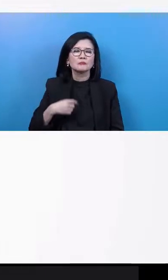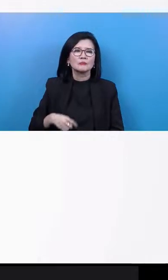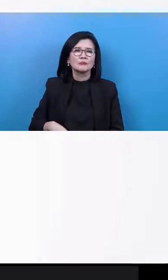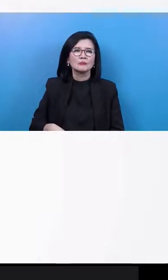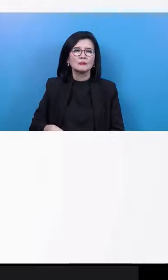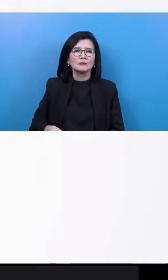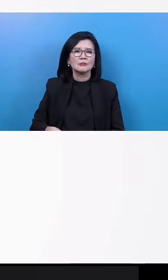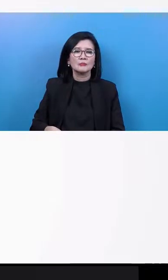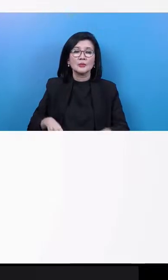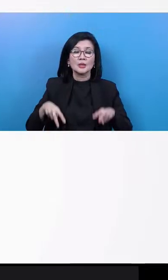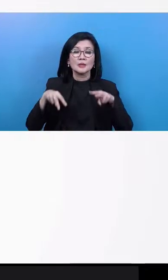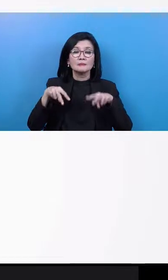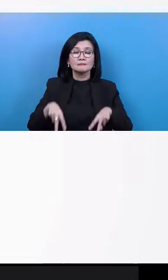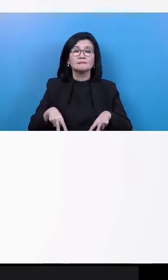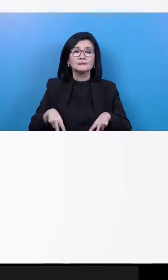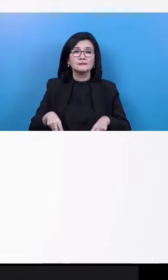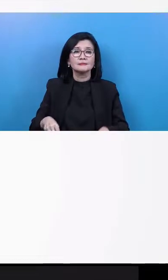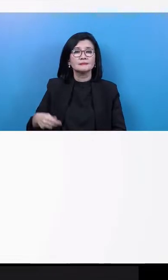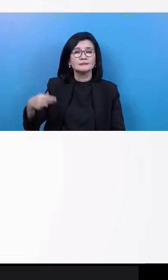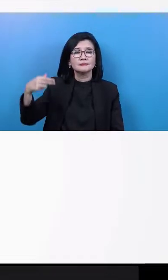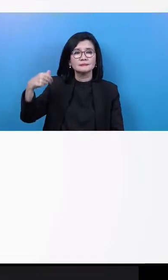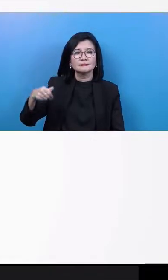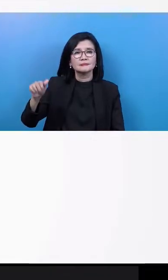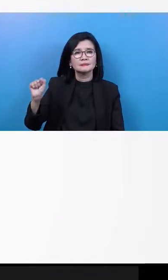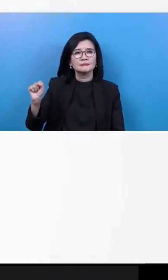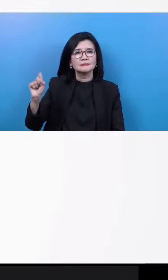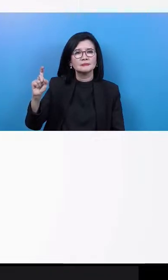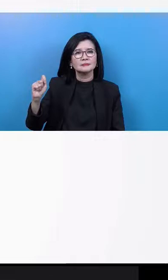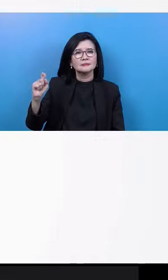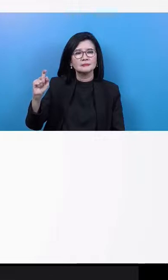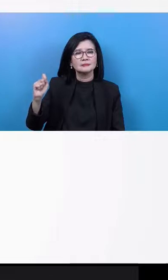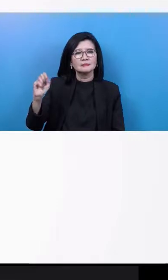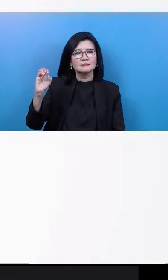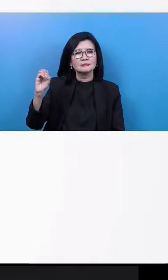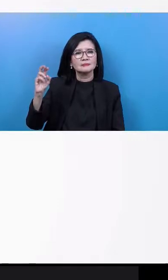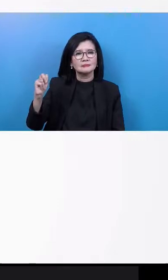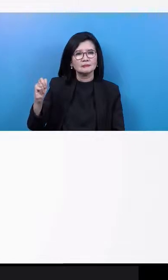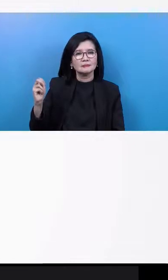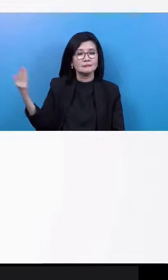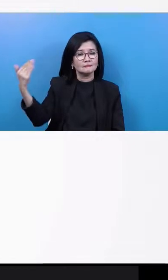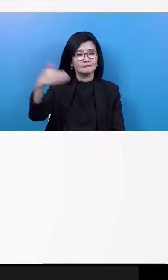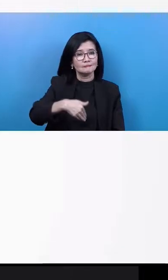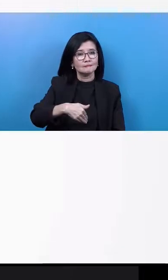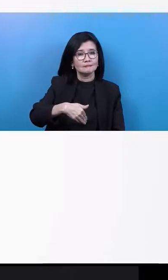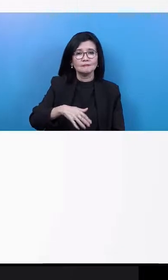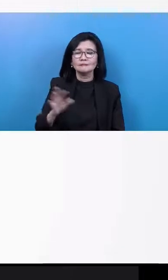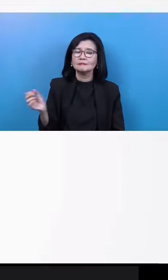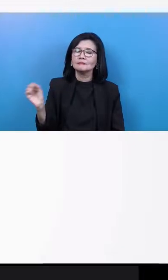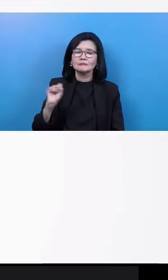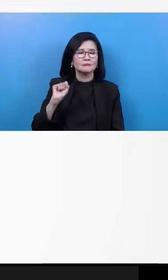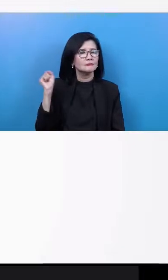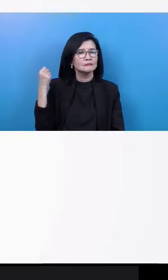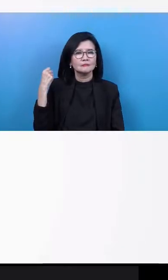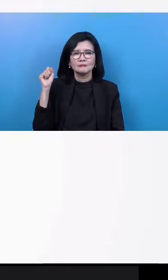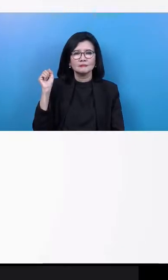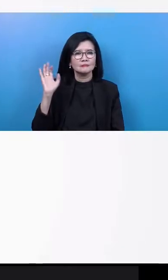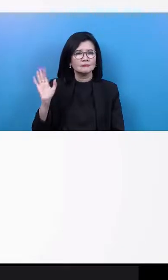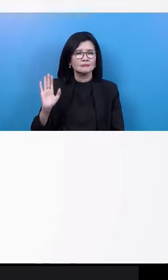mentioned earlier, could not make it due to issues in travel. But